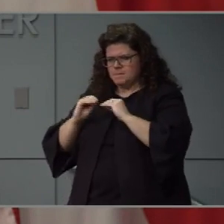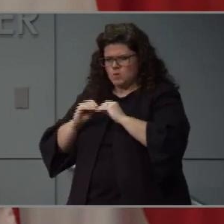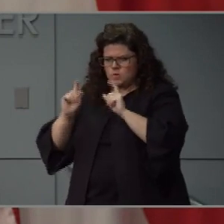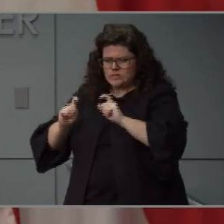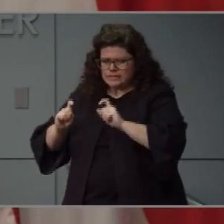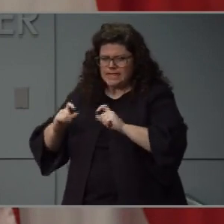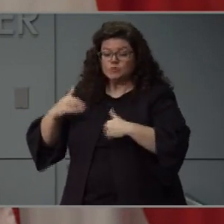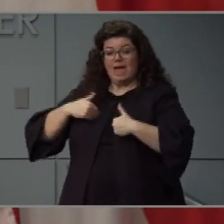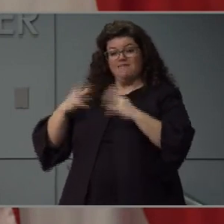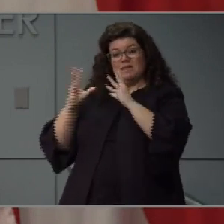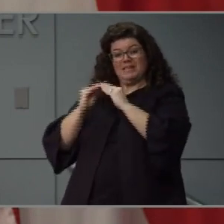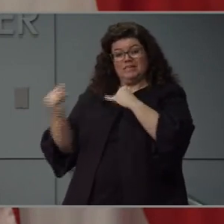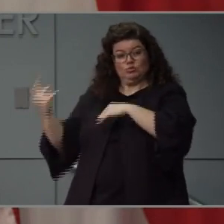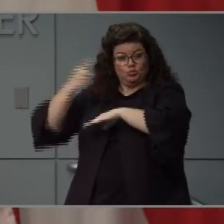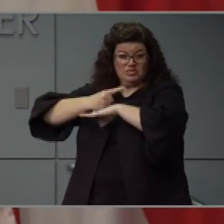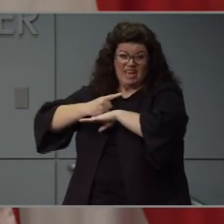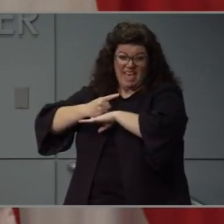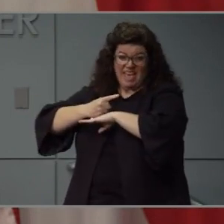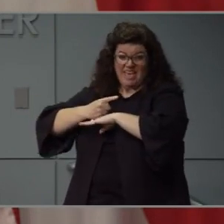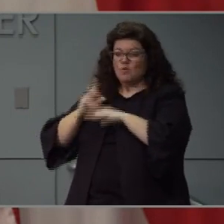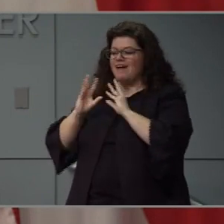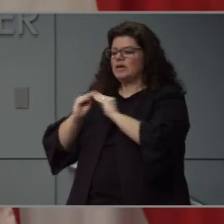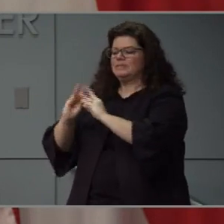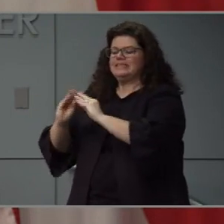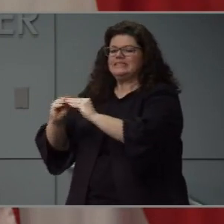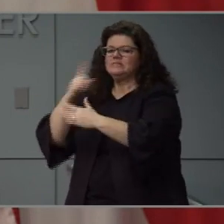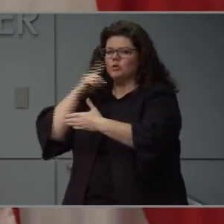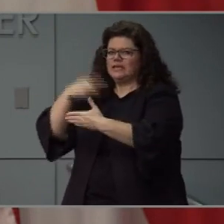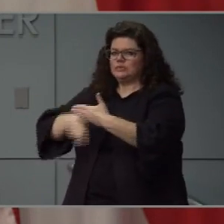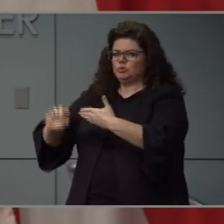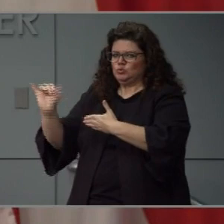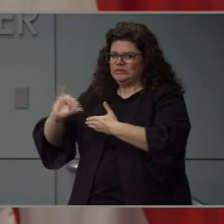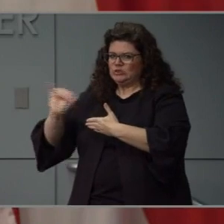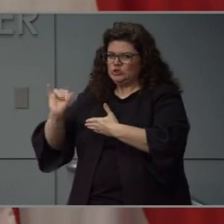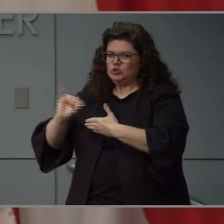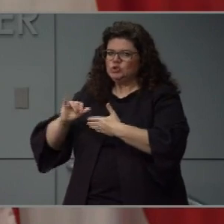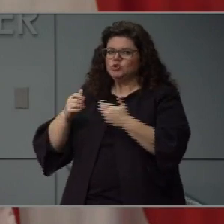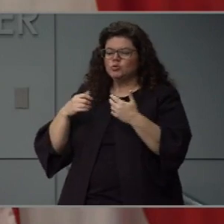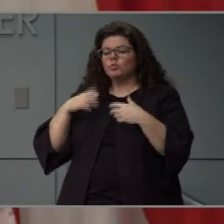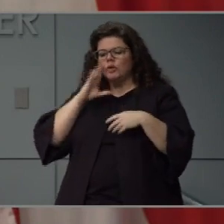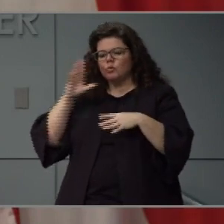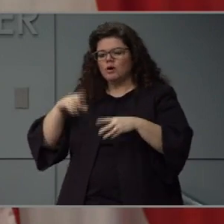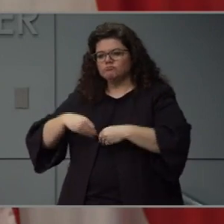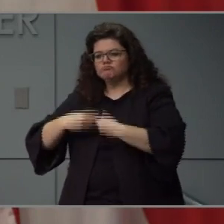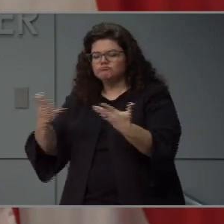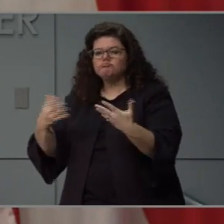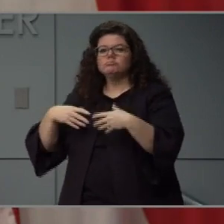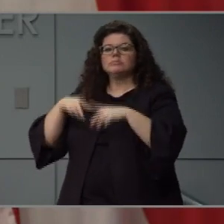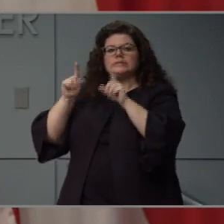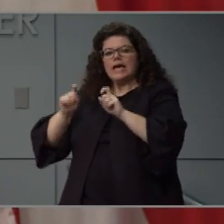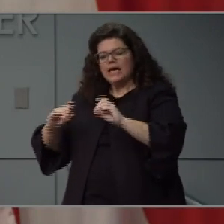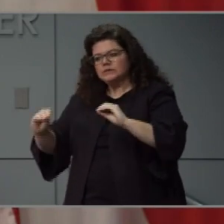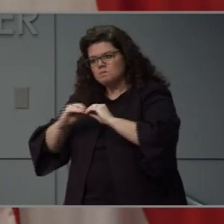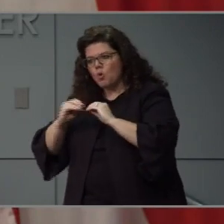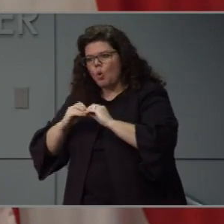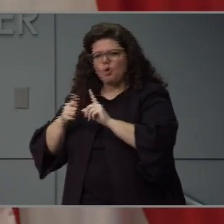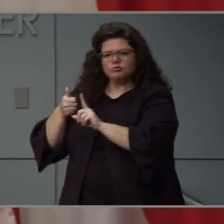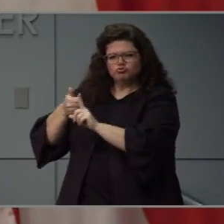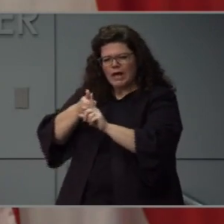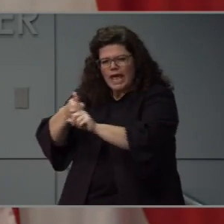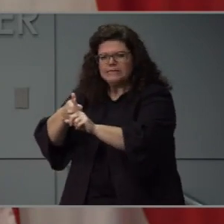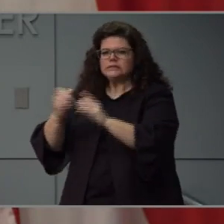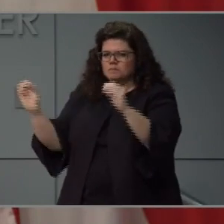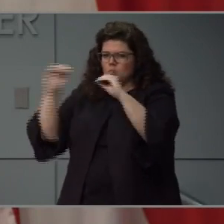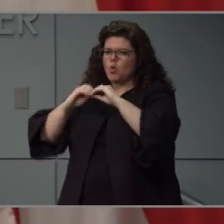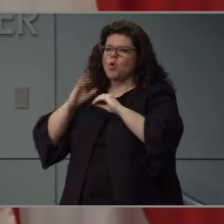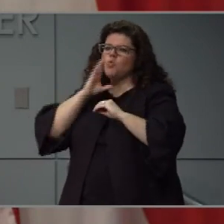have a meeting today. We have some more meetings scheduled for next week. As we expand our testing and tracing capacity, we want to make sure that we